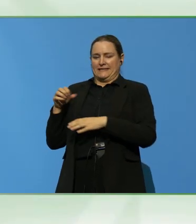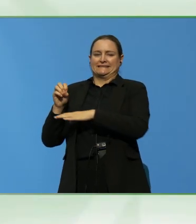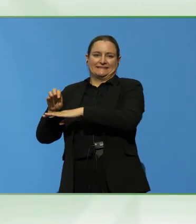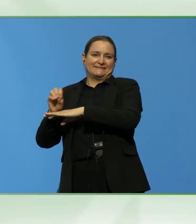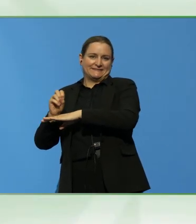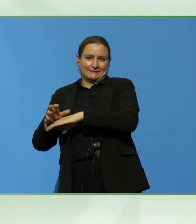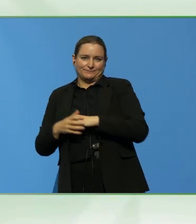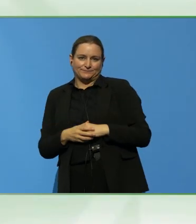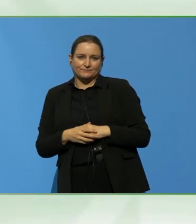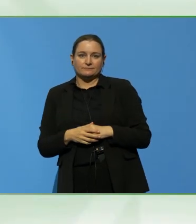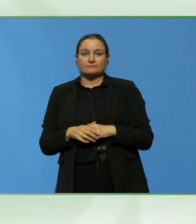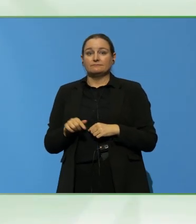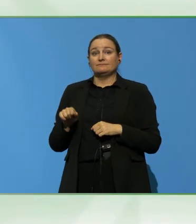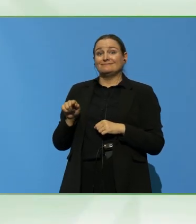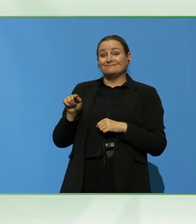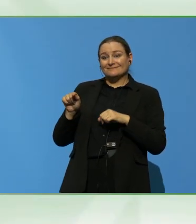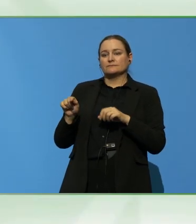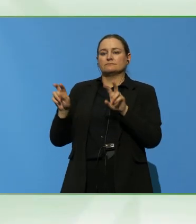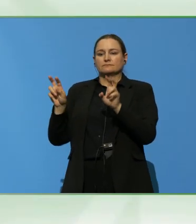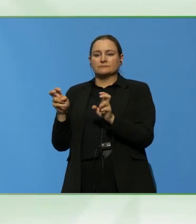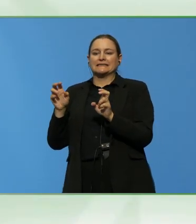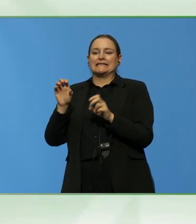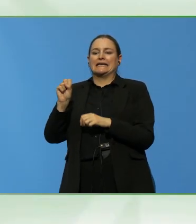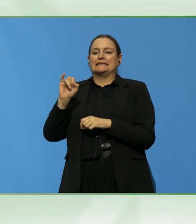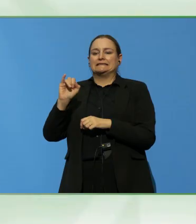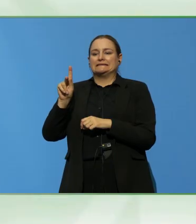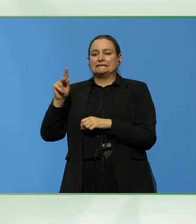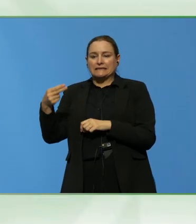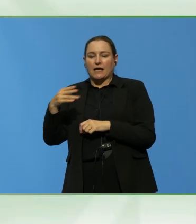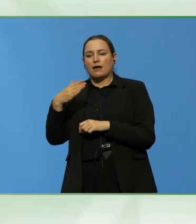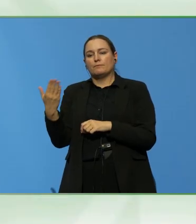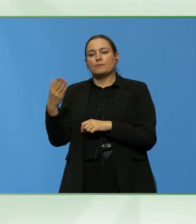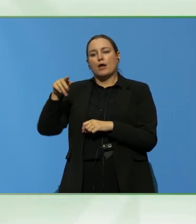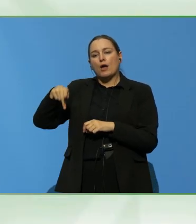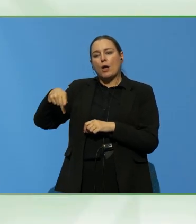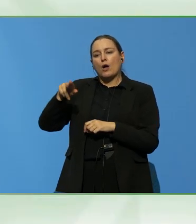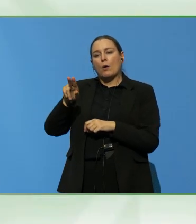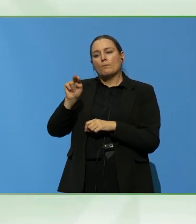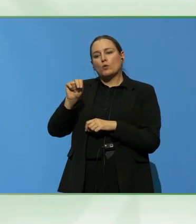Punjabi family, because that's also my cultural background. And